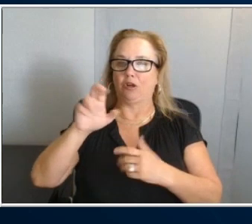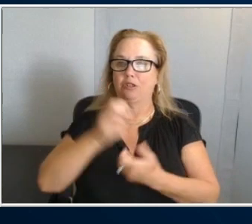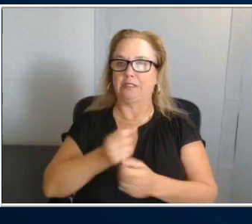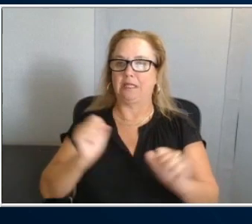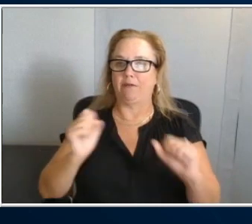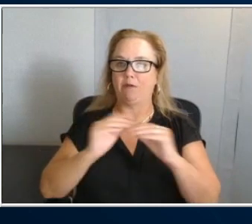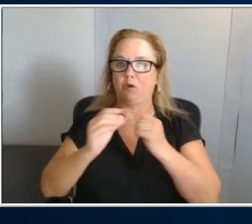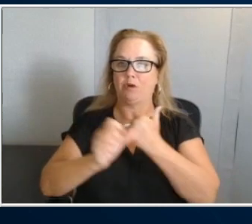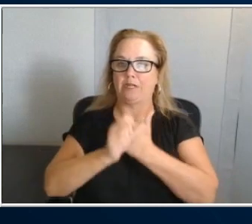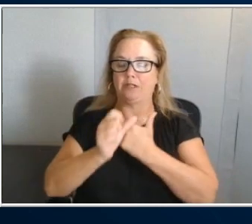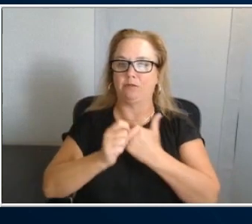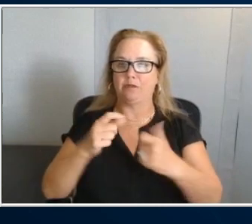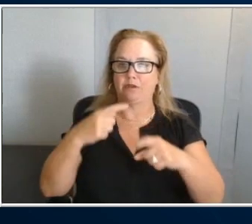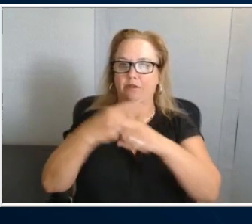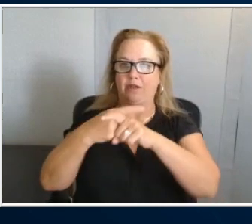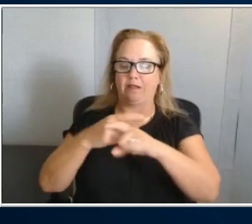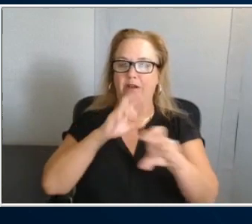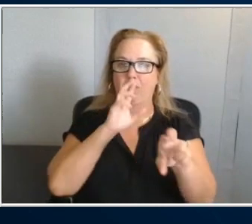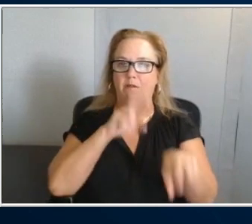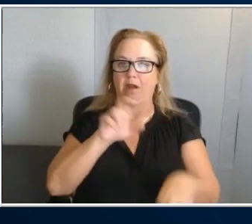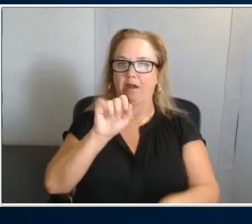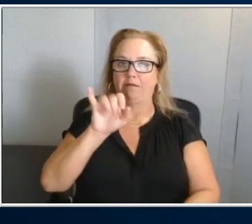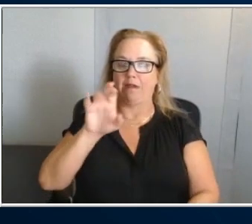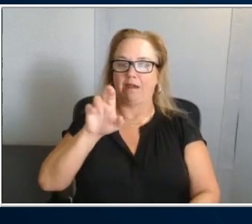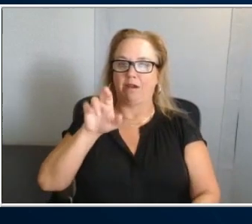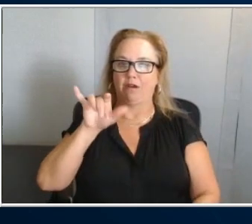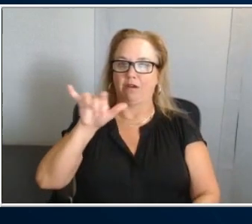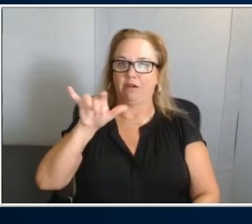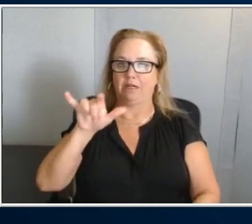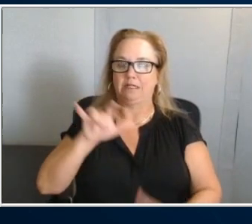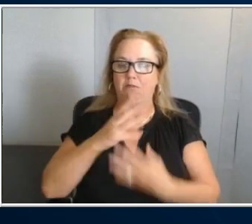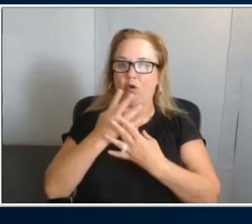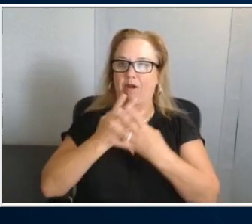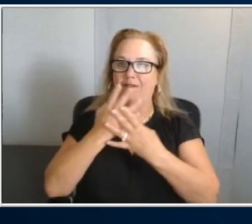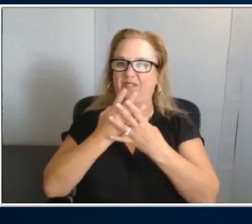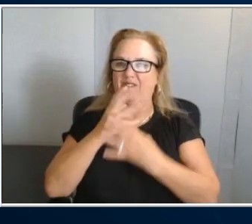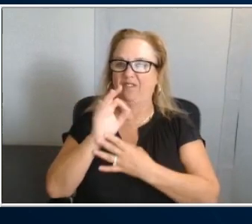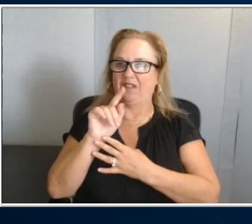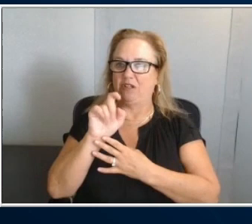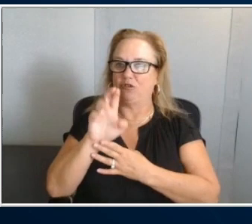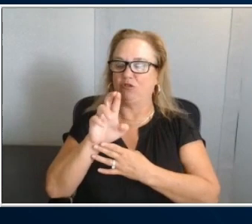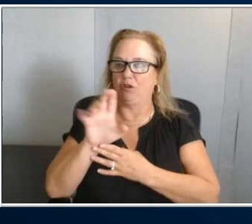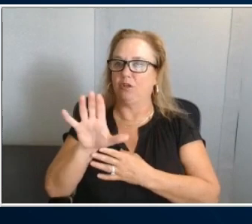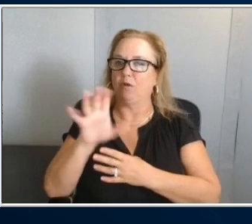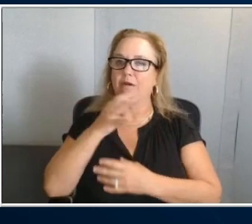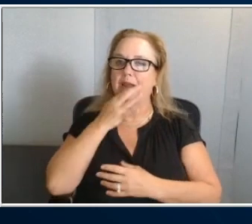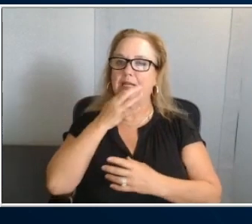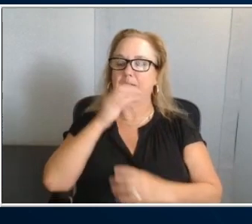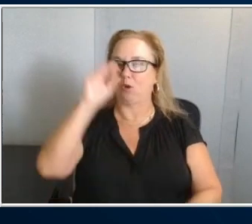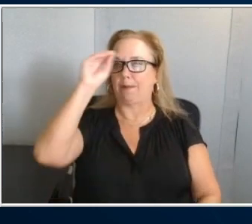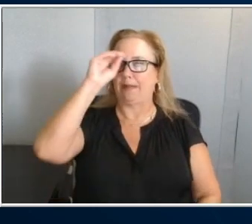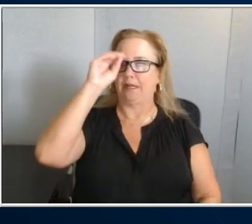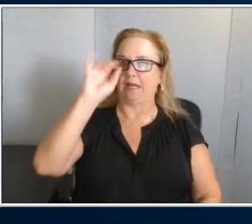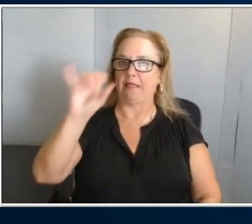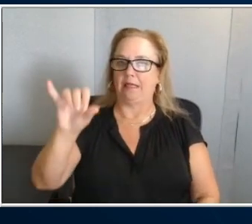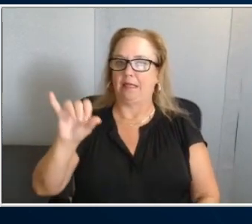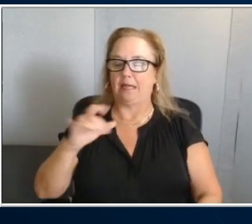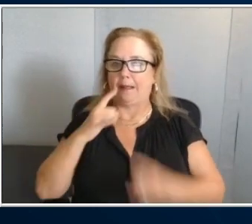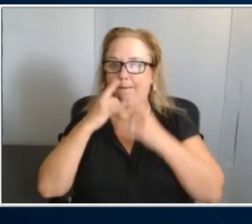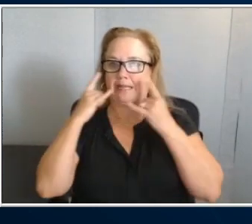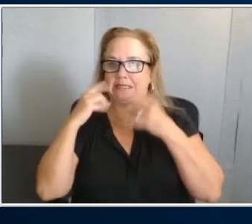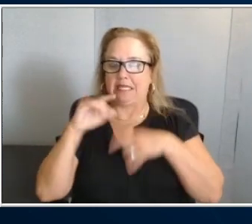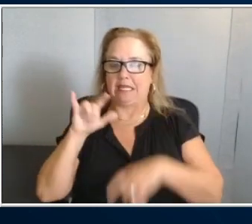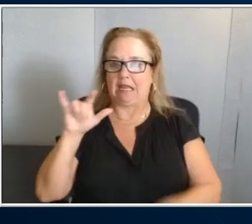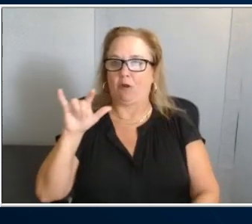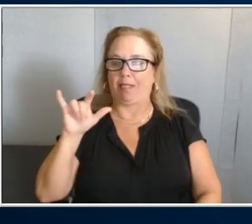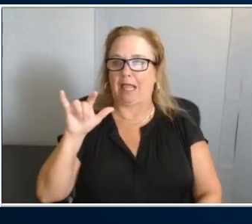We've heard those conflicting reports that the air on an airplane is more filtered. What would be your expert opinion on masking in an airplane and the